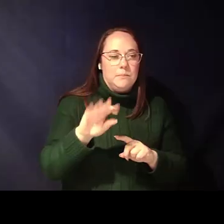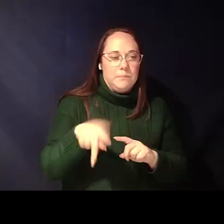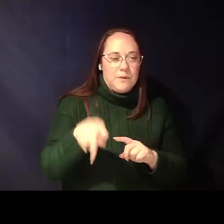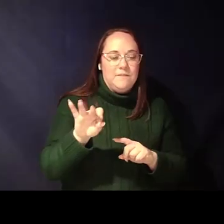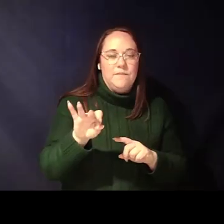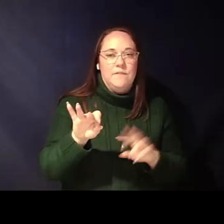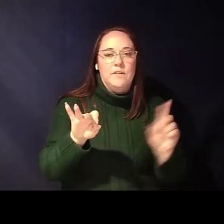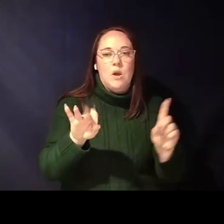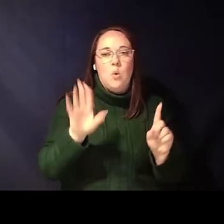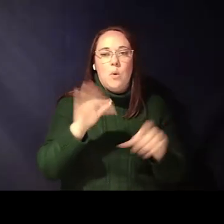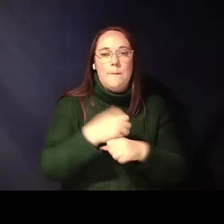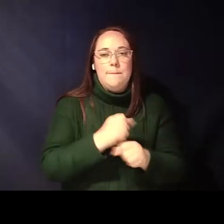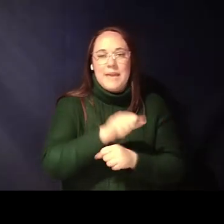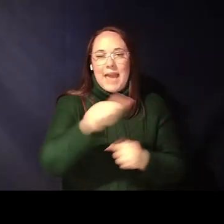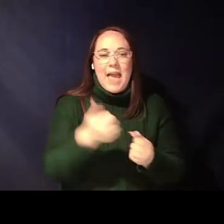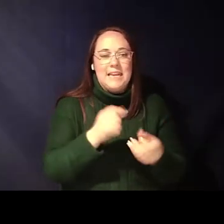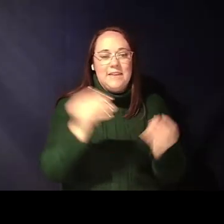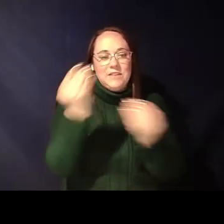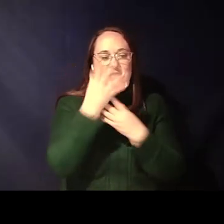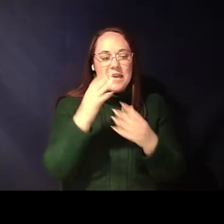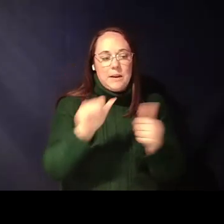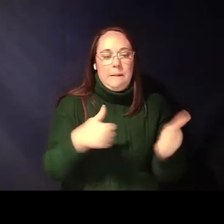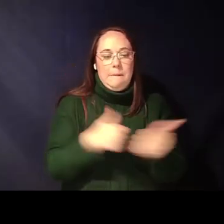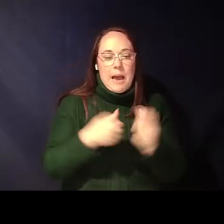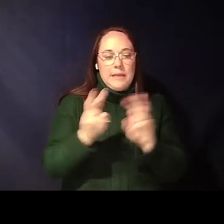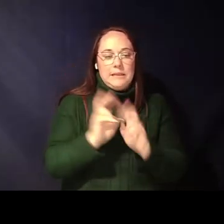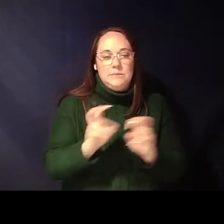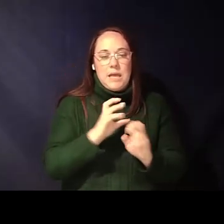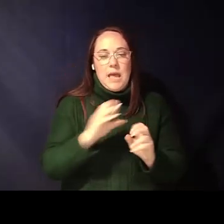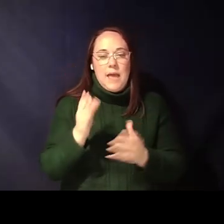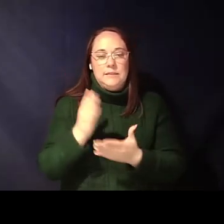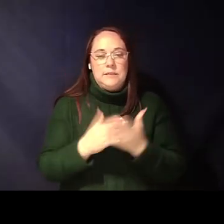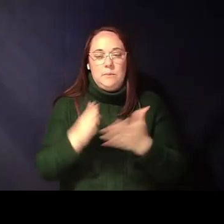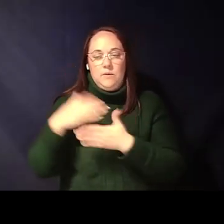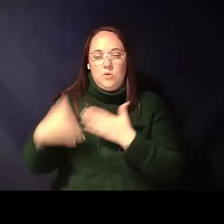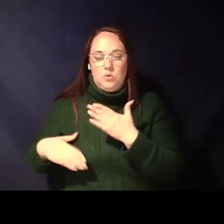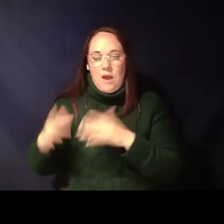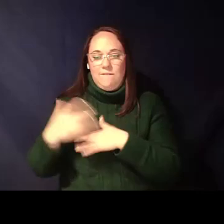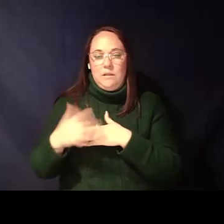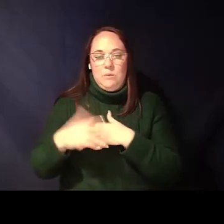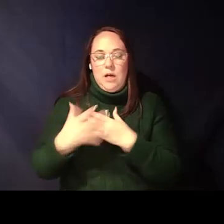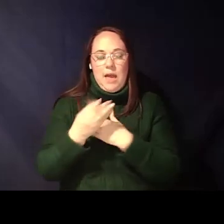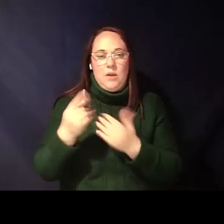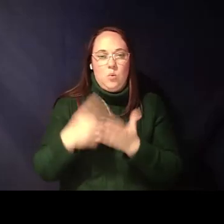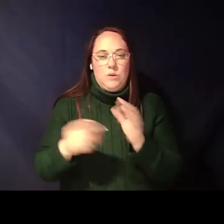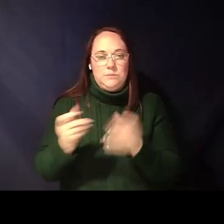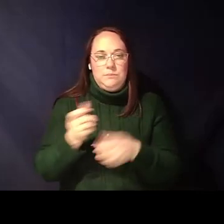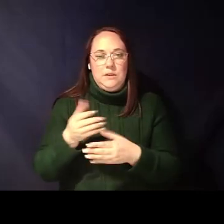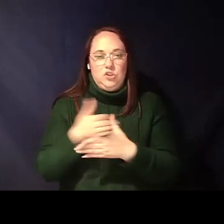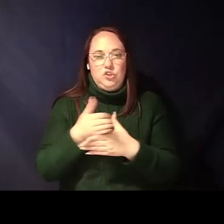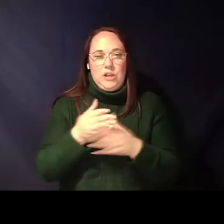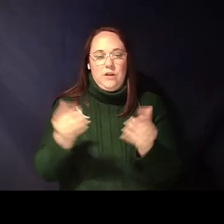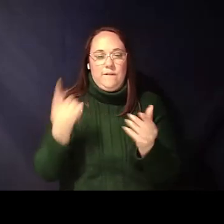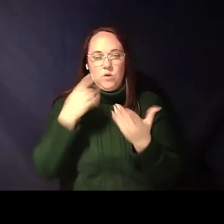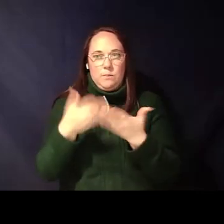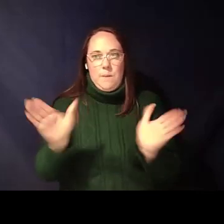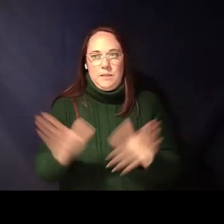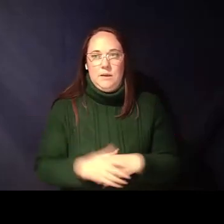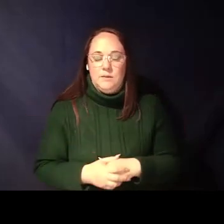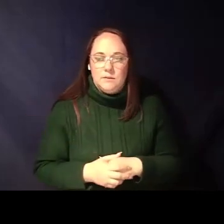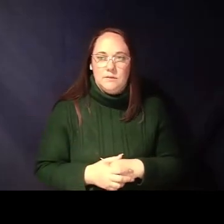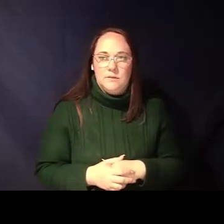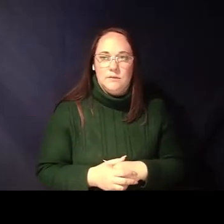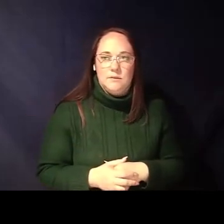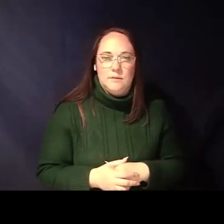will make any of the data behind this assessment and some of the conclusions available in what's being shared publicly.